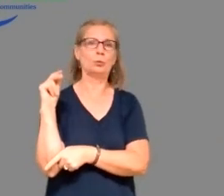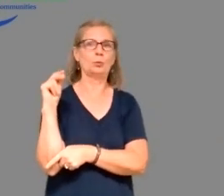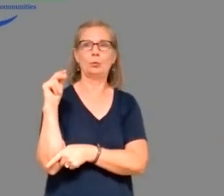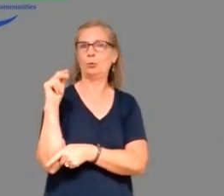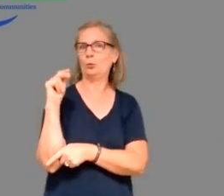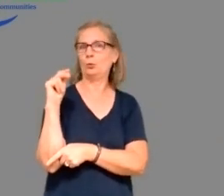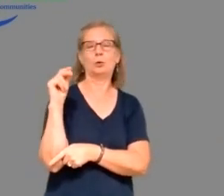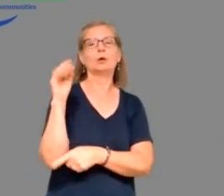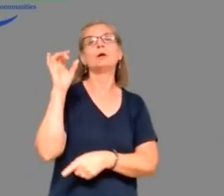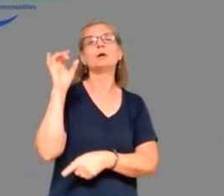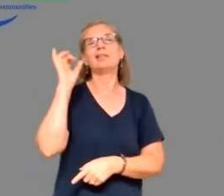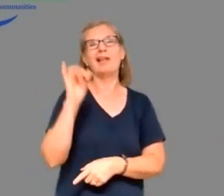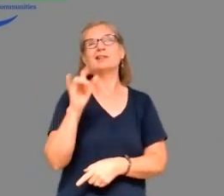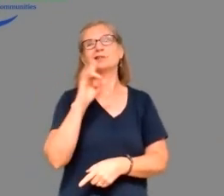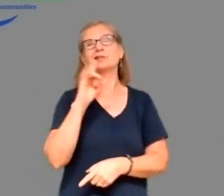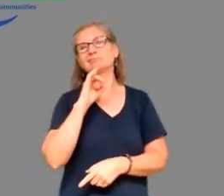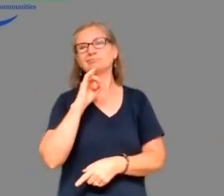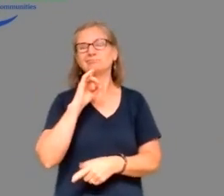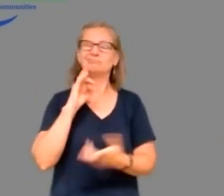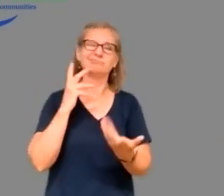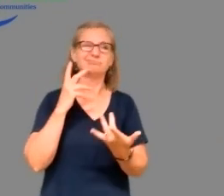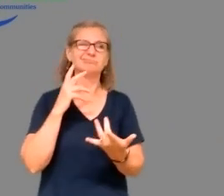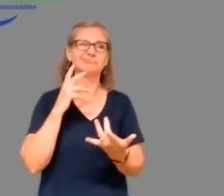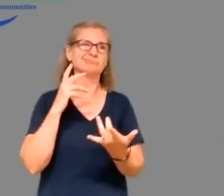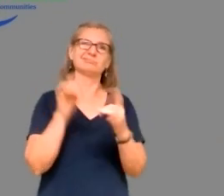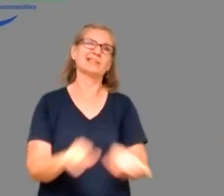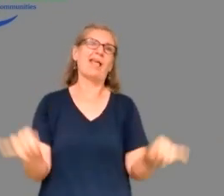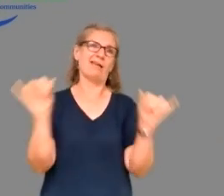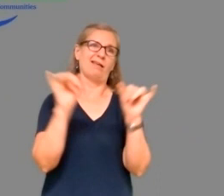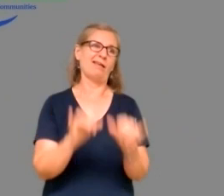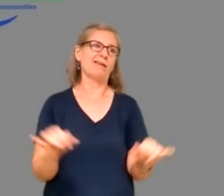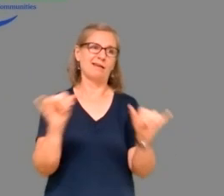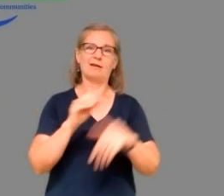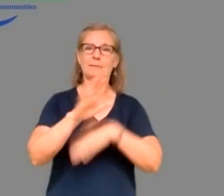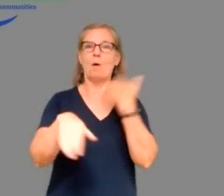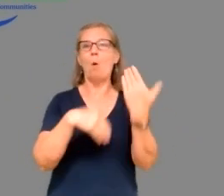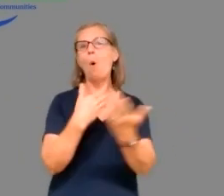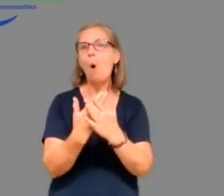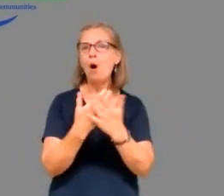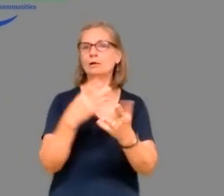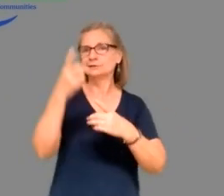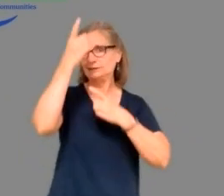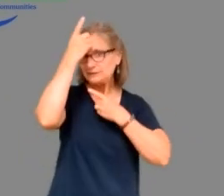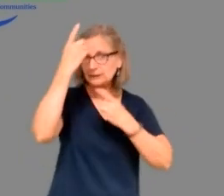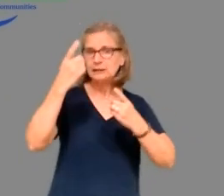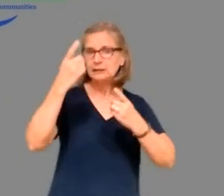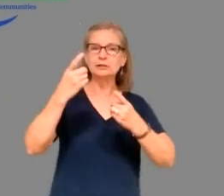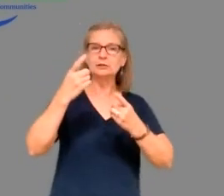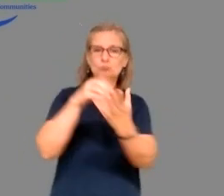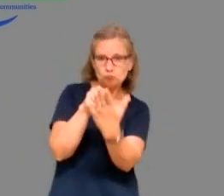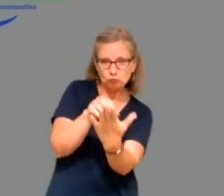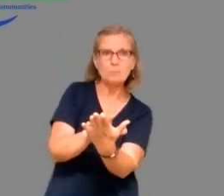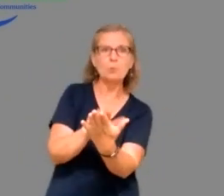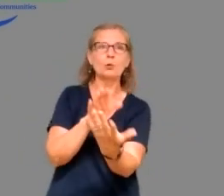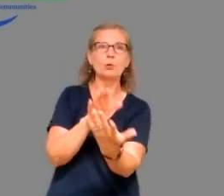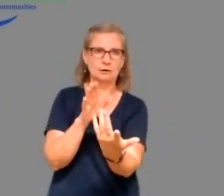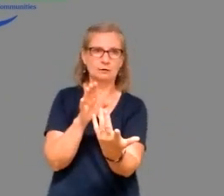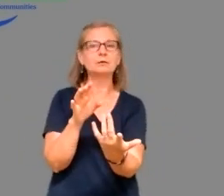That is a pretty consistent feature of communicable disease reporting, because a lot of the epidemiological